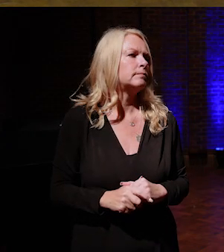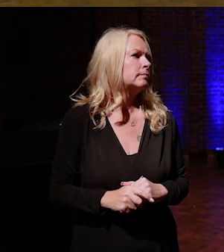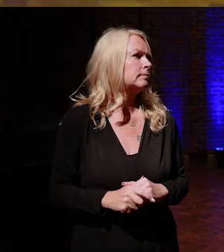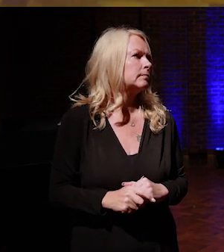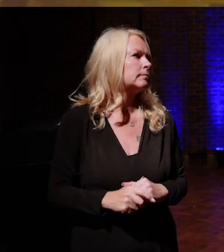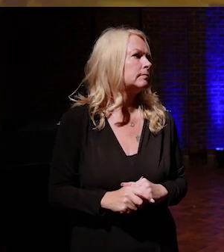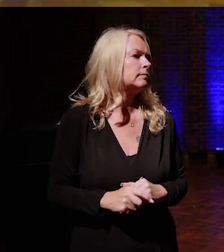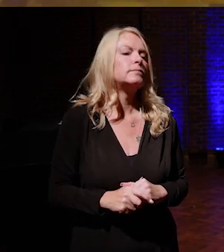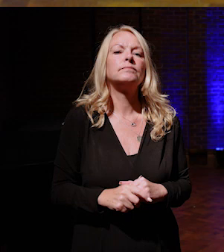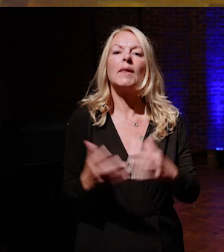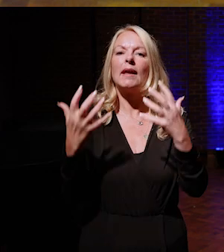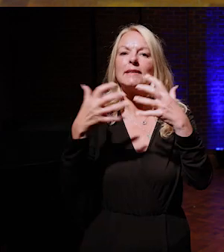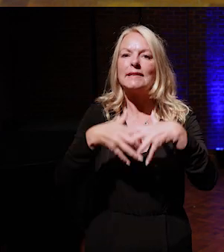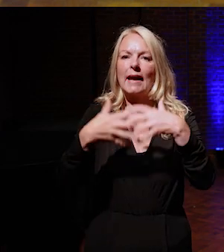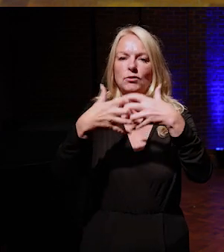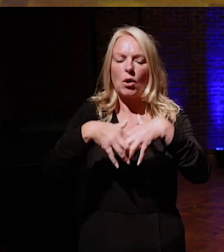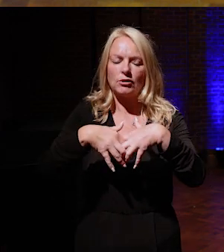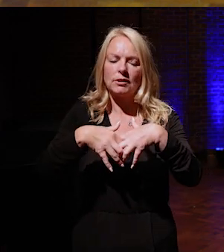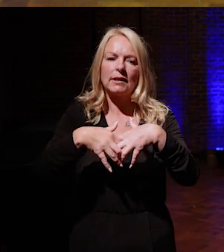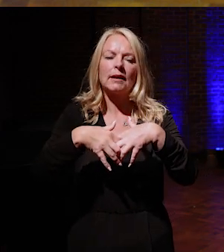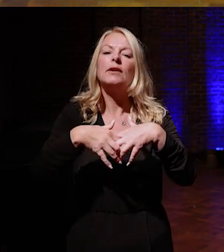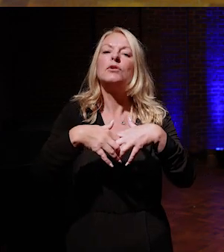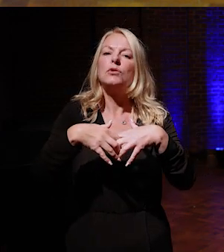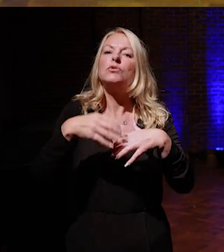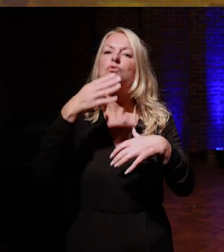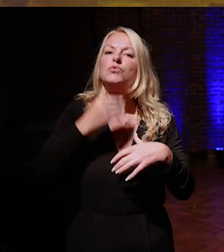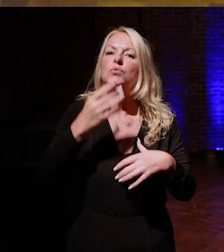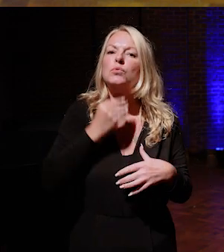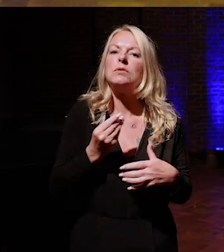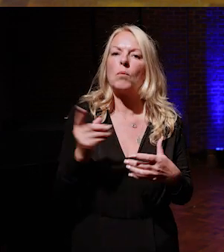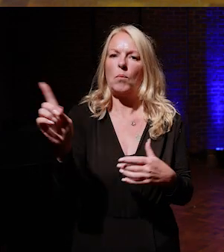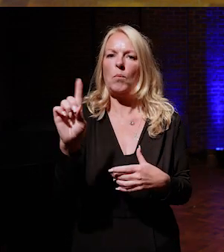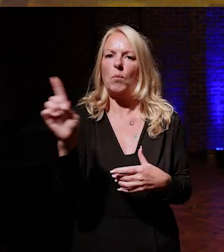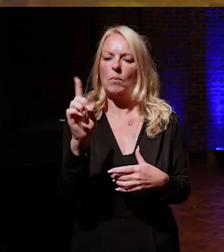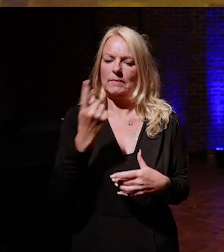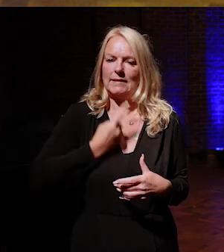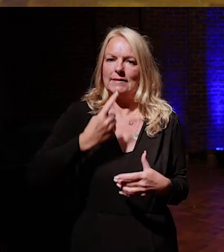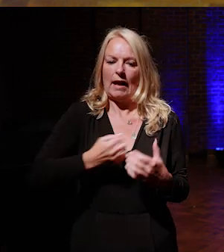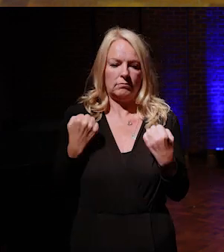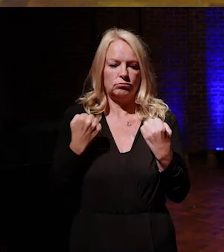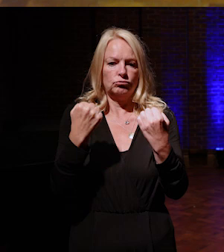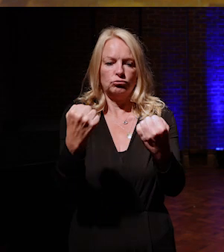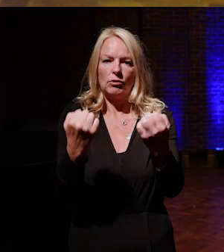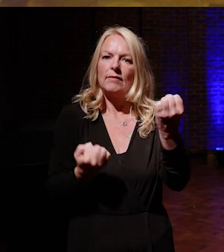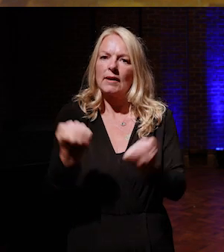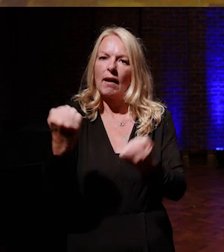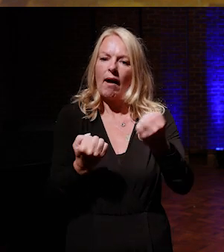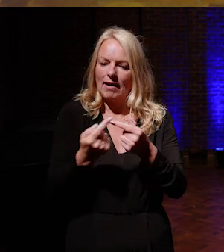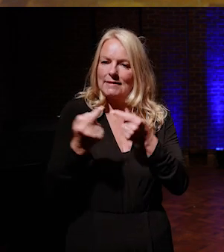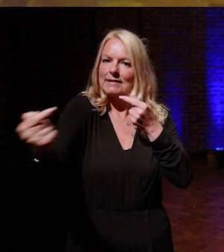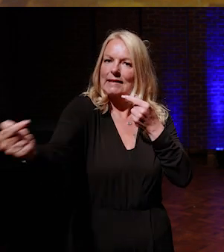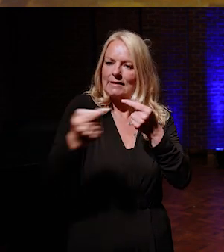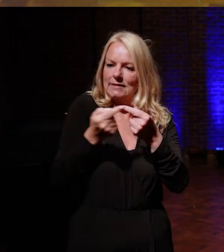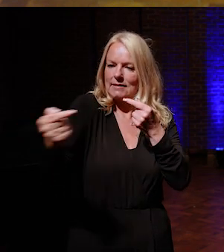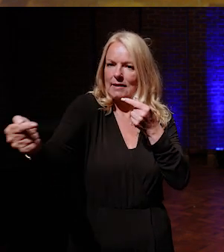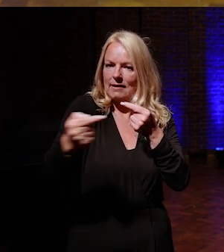This same technology is also used for self-driving cars to measure the distance between the cars and